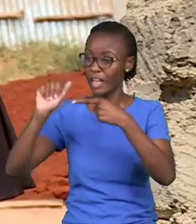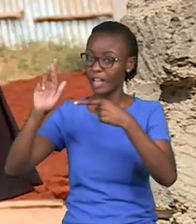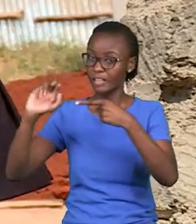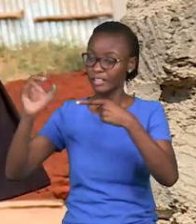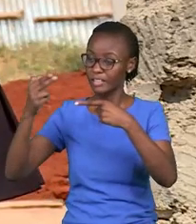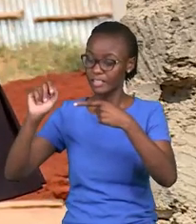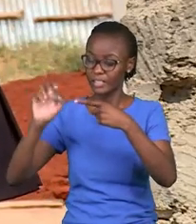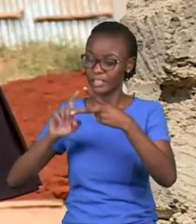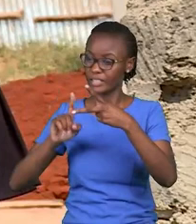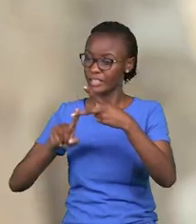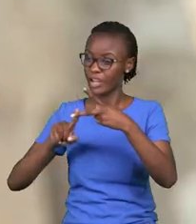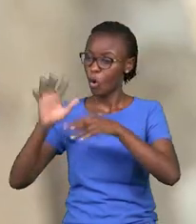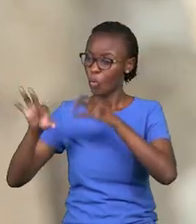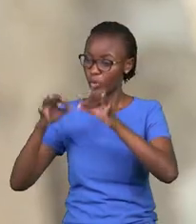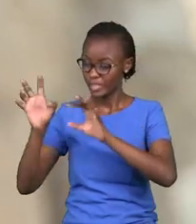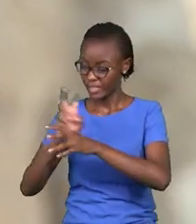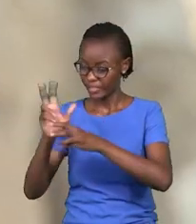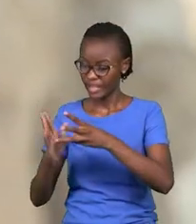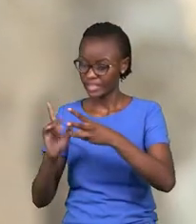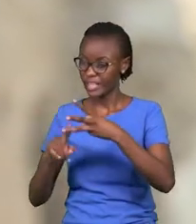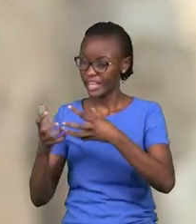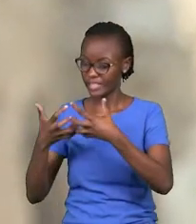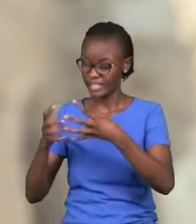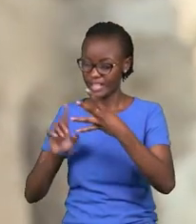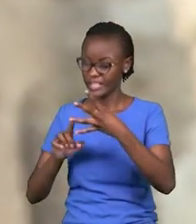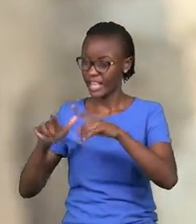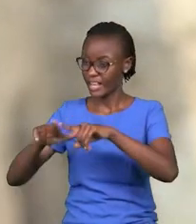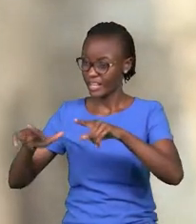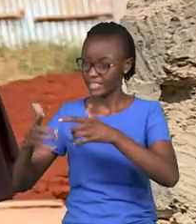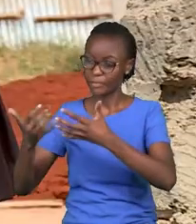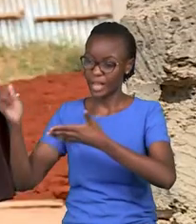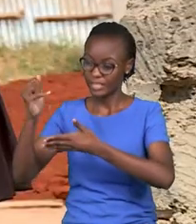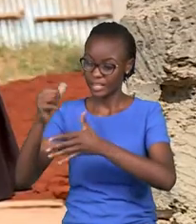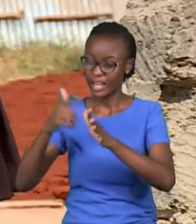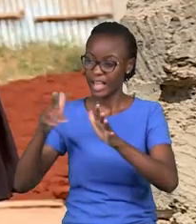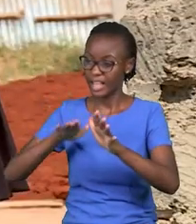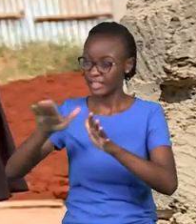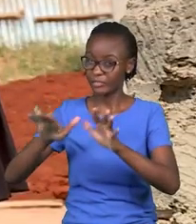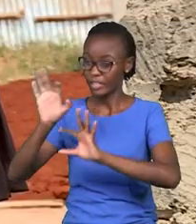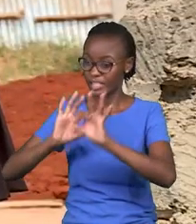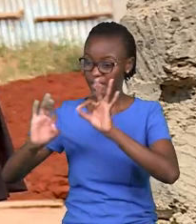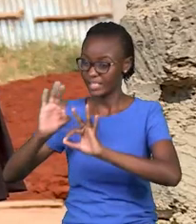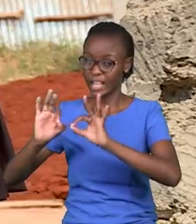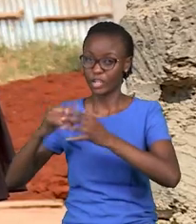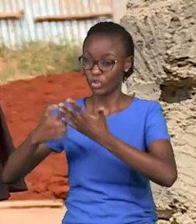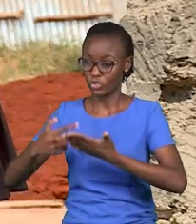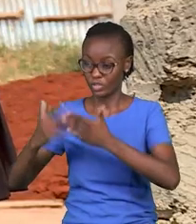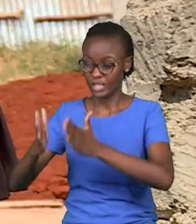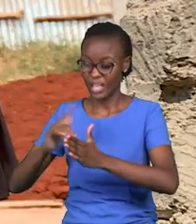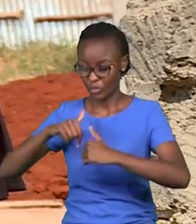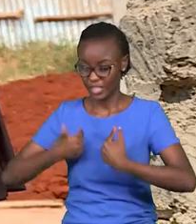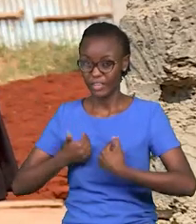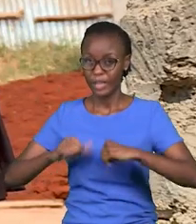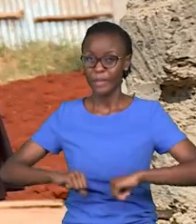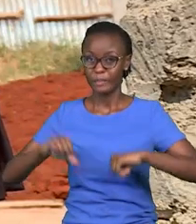surveyors, engineers, construction project managers, landscape architects, town planners, and environmental design consultants. And we pride ourselves as